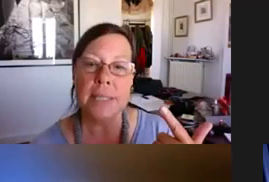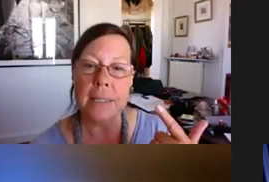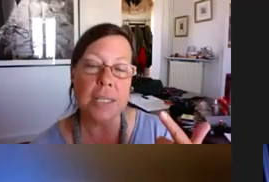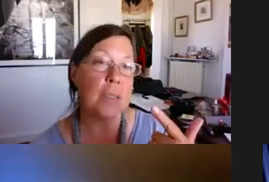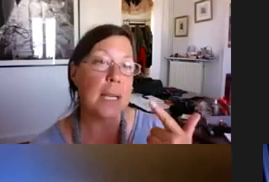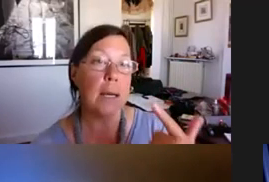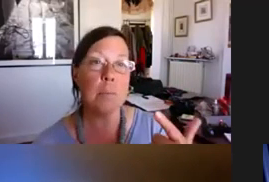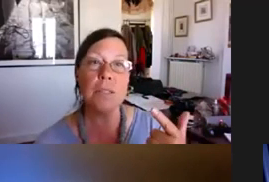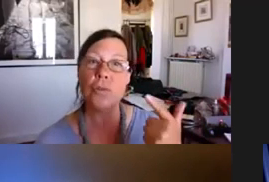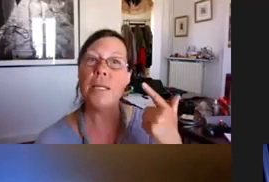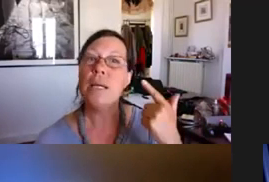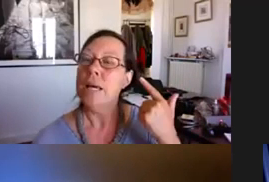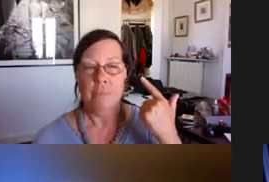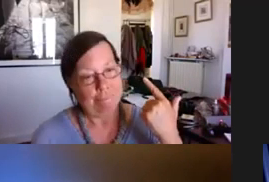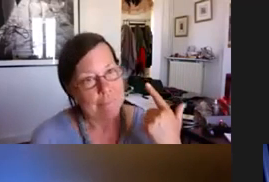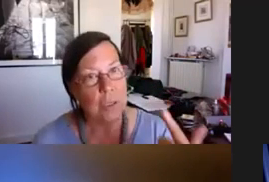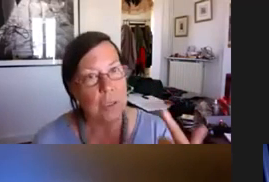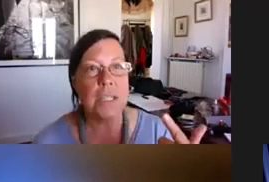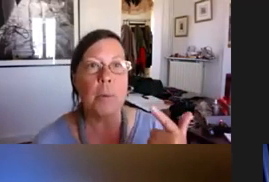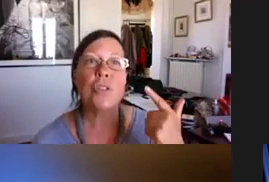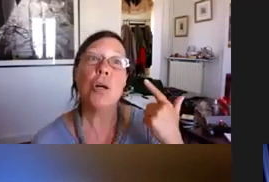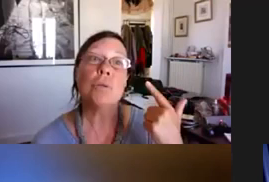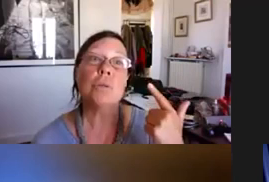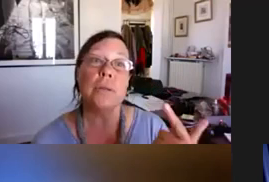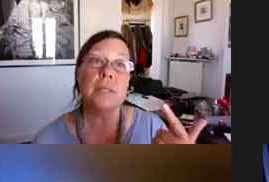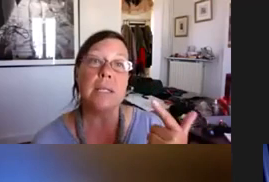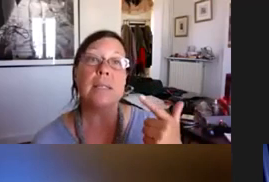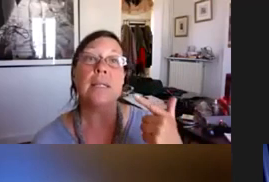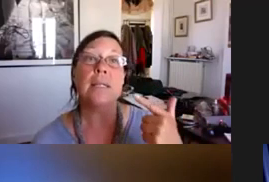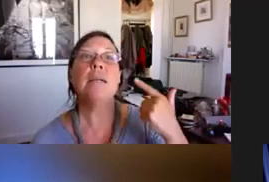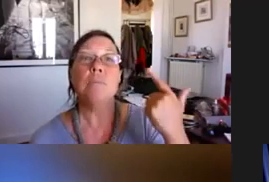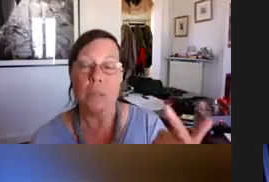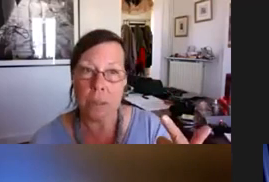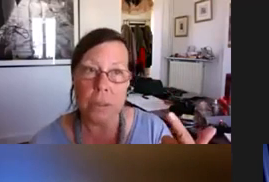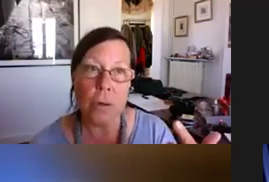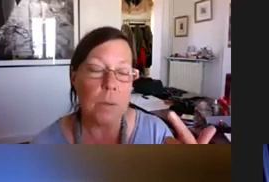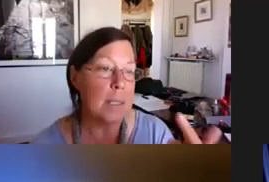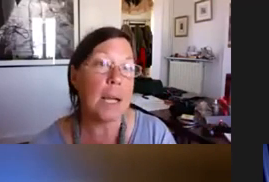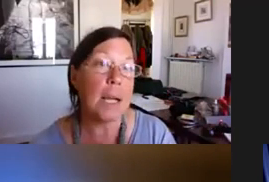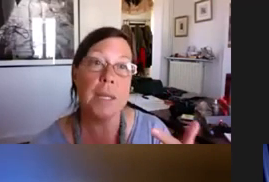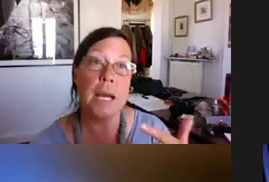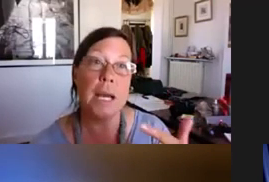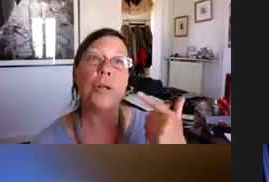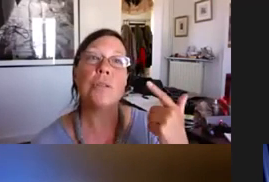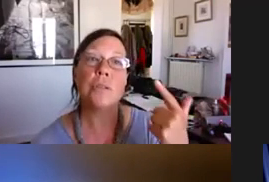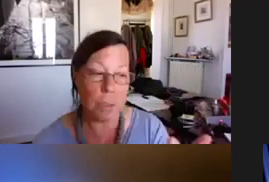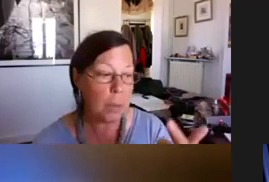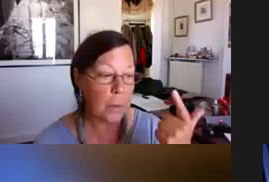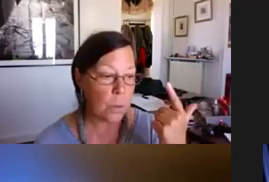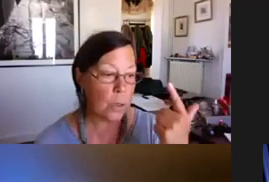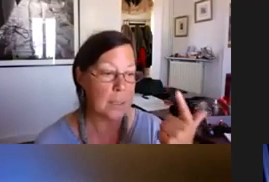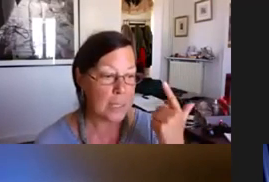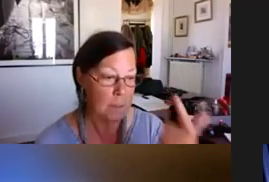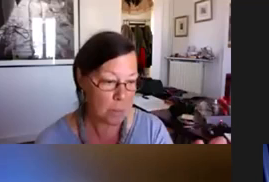health statisticians at the health ministry, go to the WHO, go to the CDC, go to Doctors Without Borders, go to